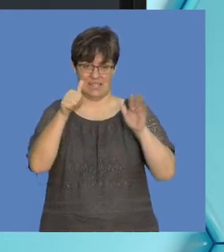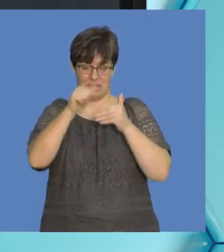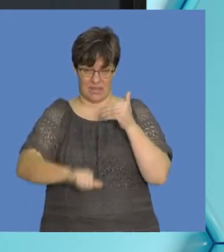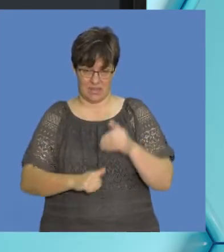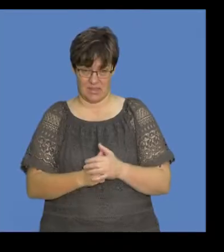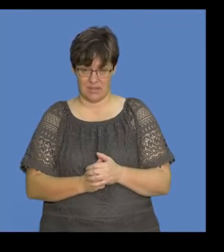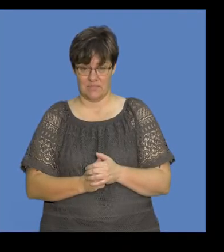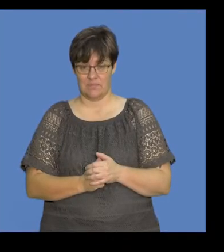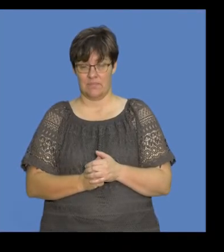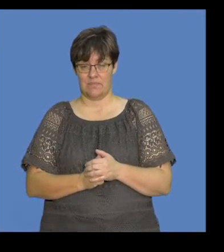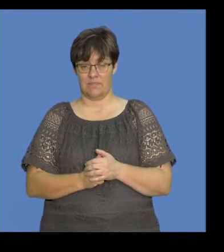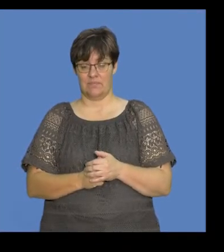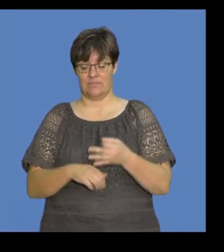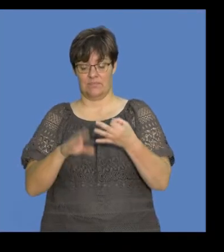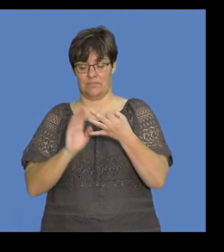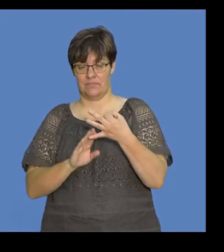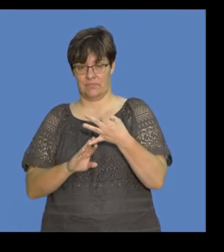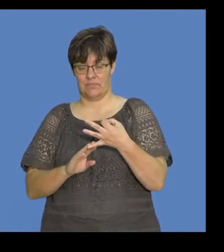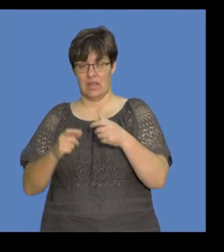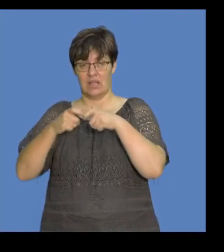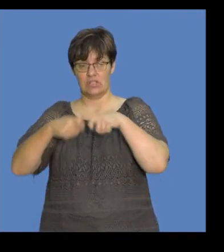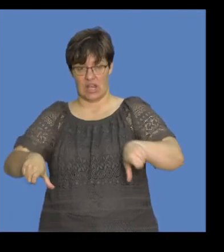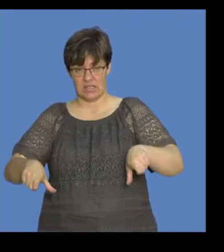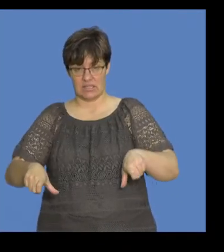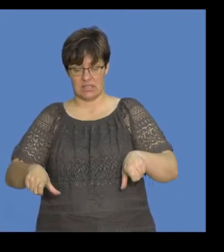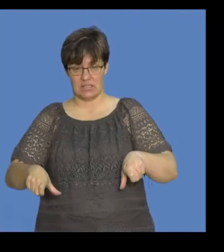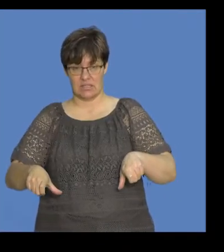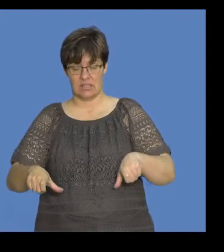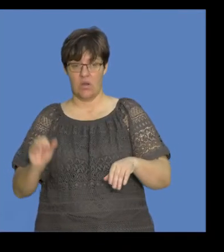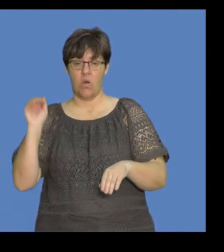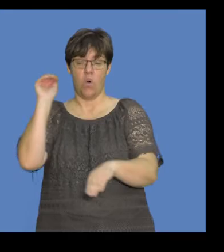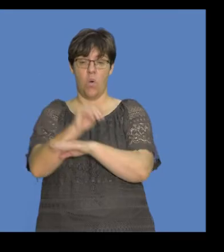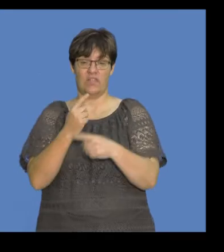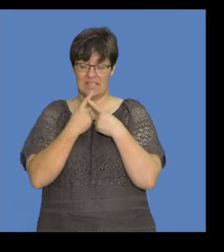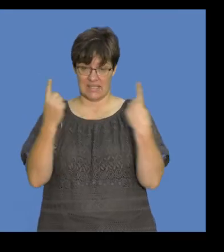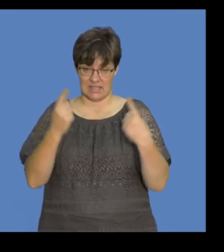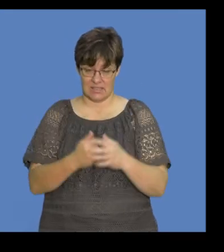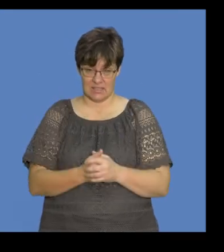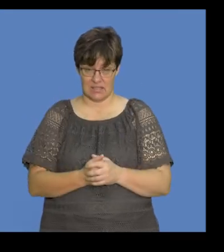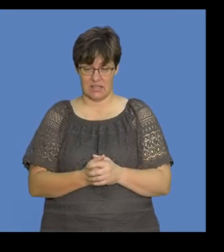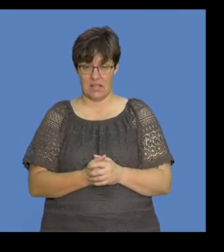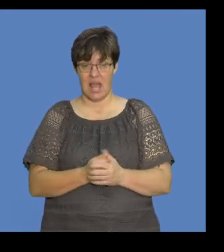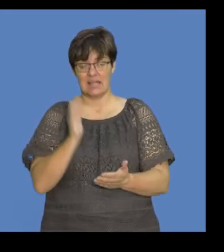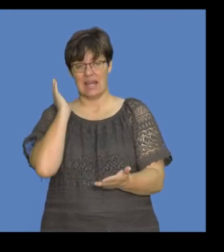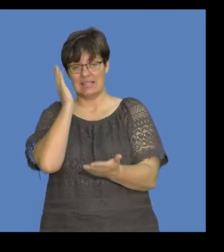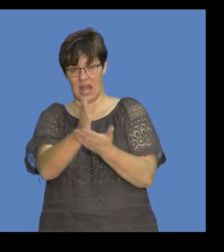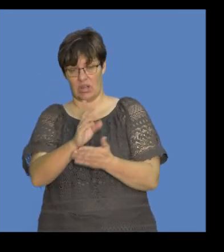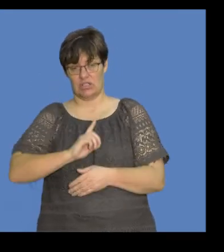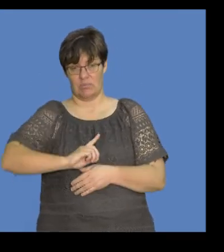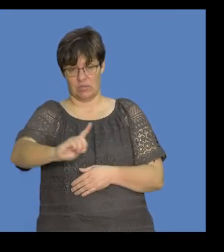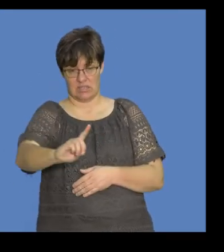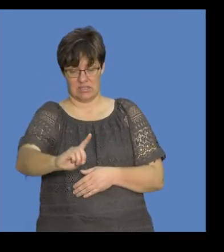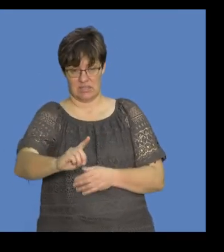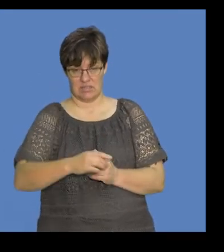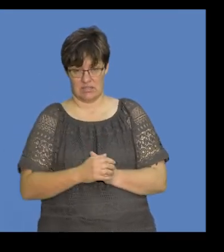months, okay? Checks that were overstated, and direct deposits by